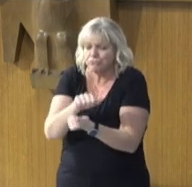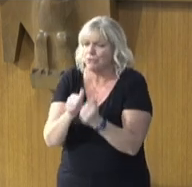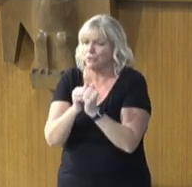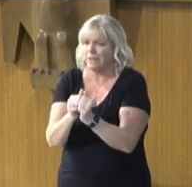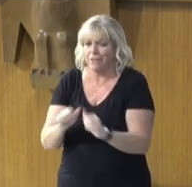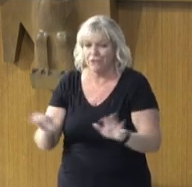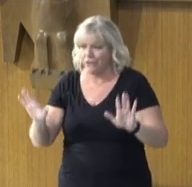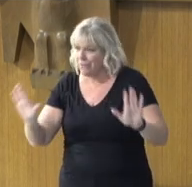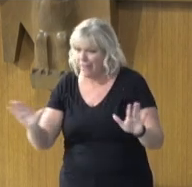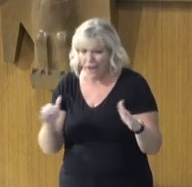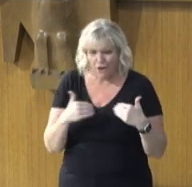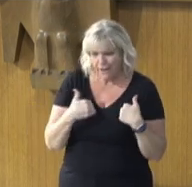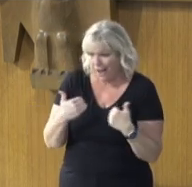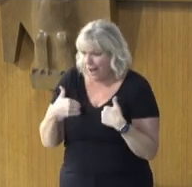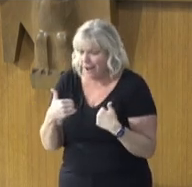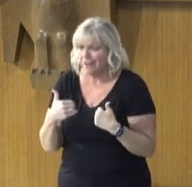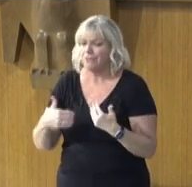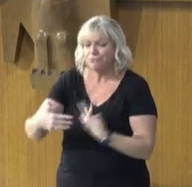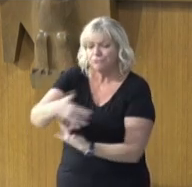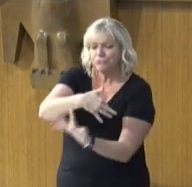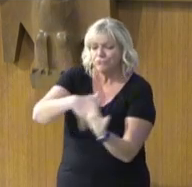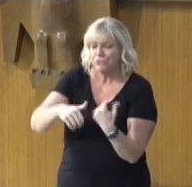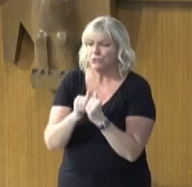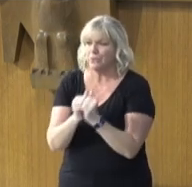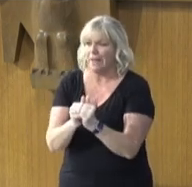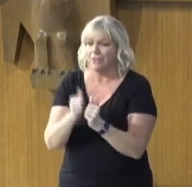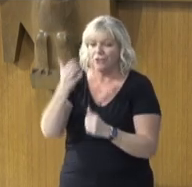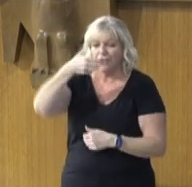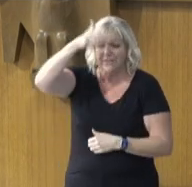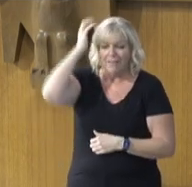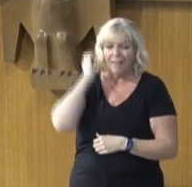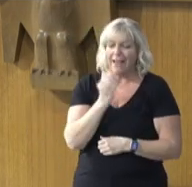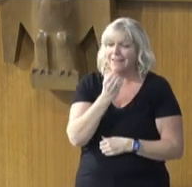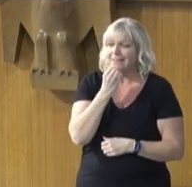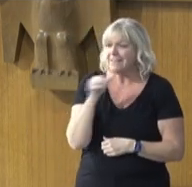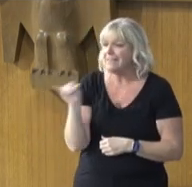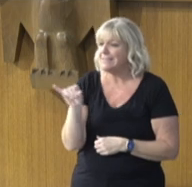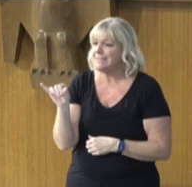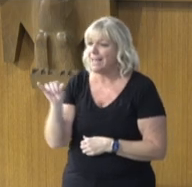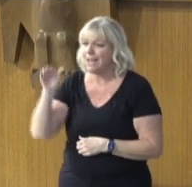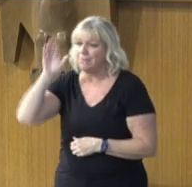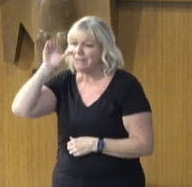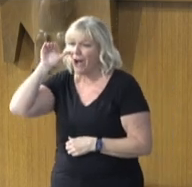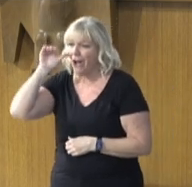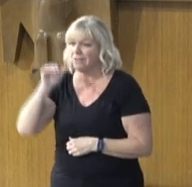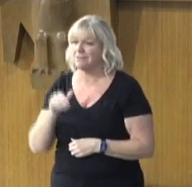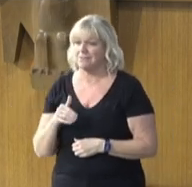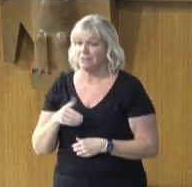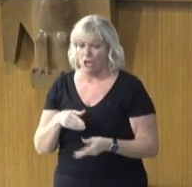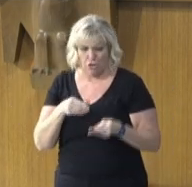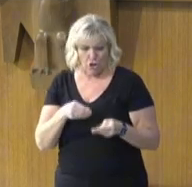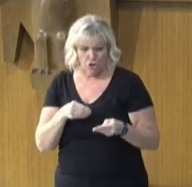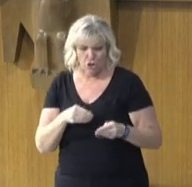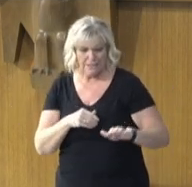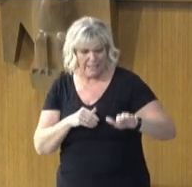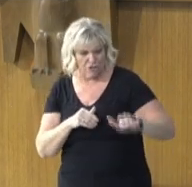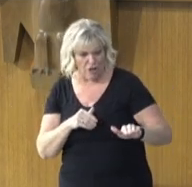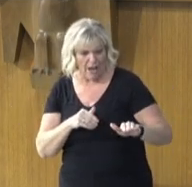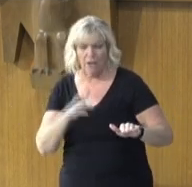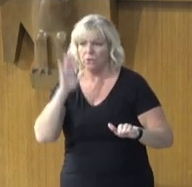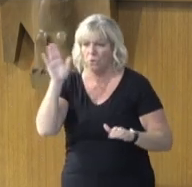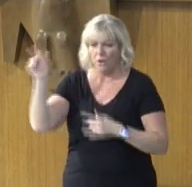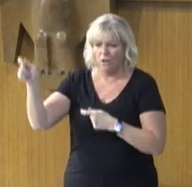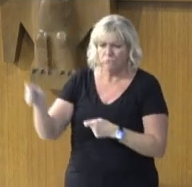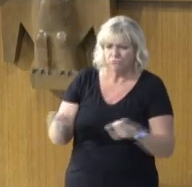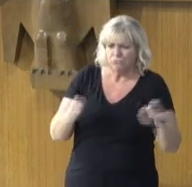down together, and the lion shall eat straw like the ox. The nursing child shall play over the hole of the asp,